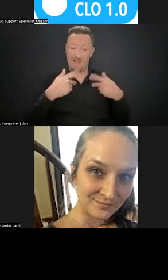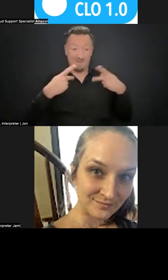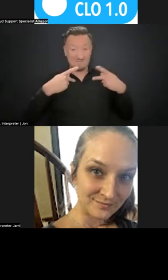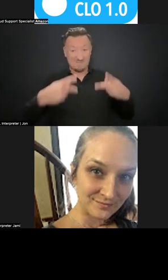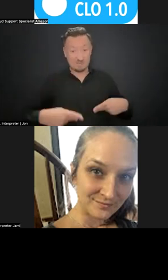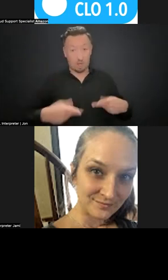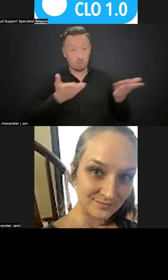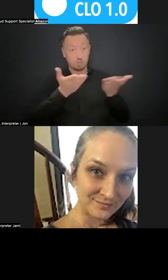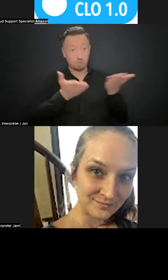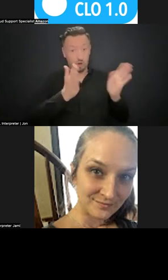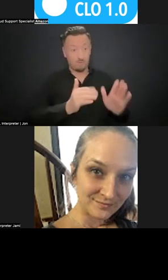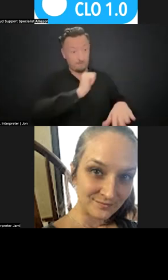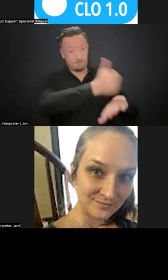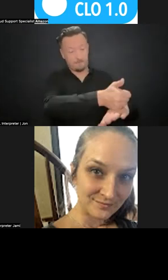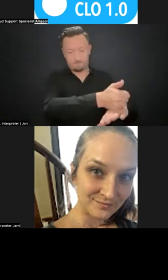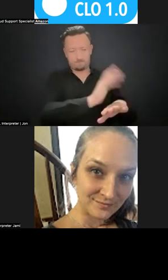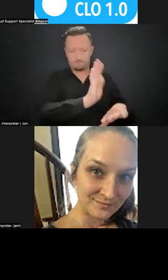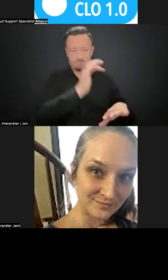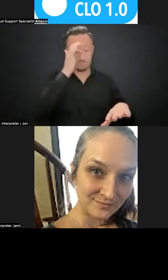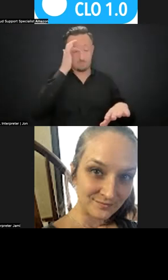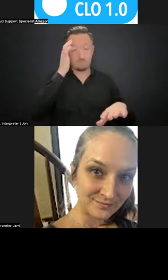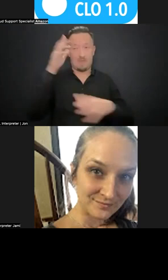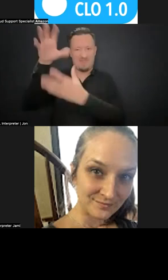the provider of the cloud service will handle that for us.